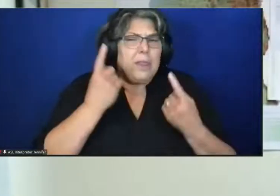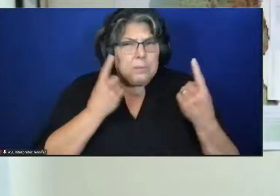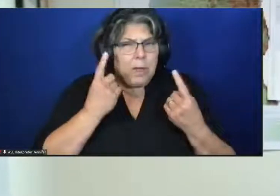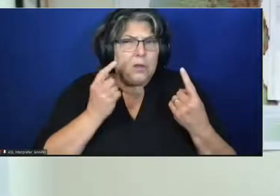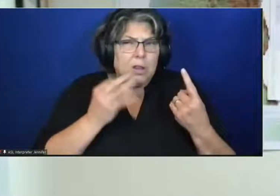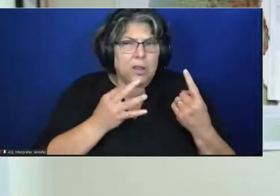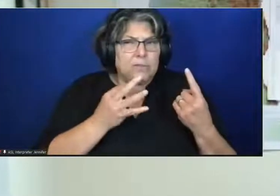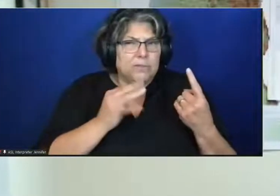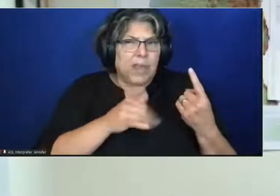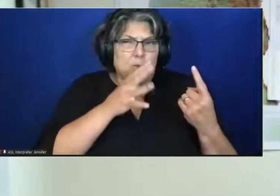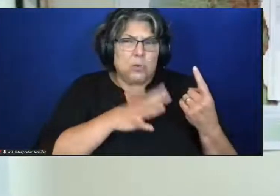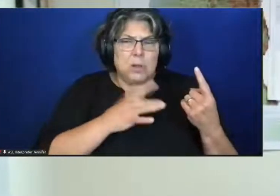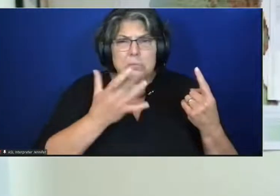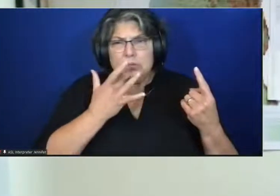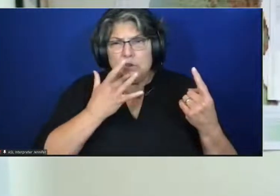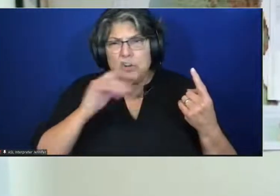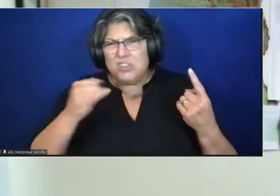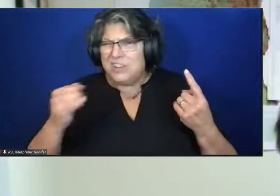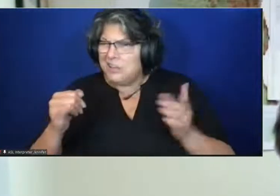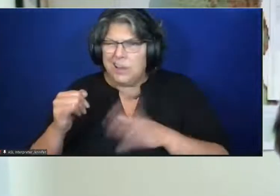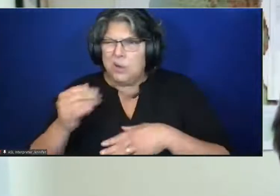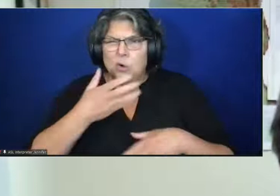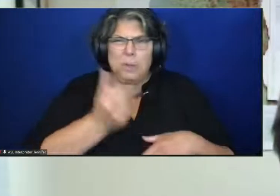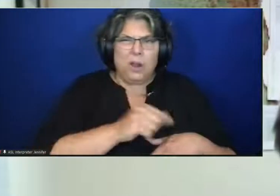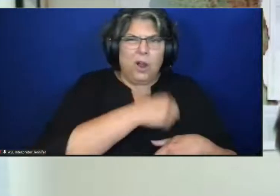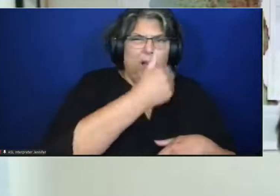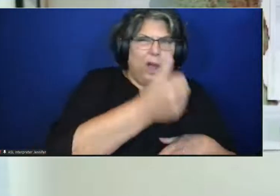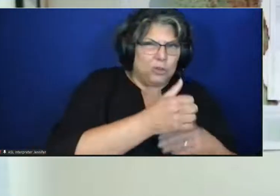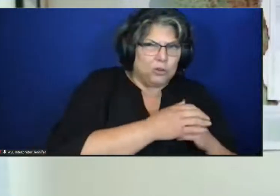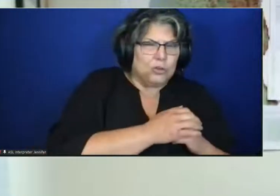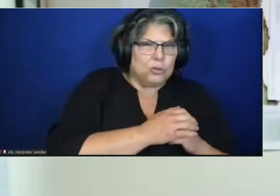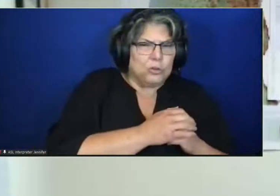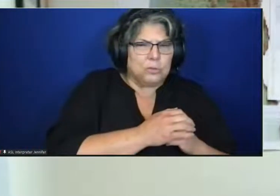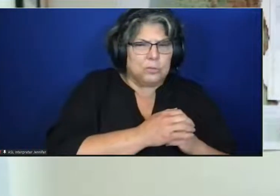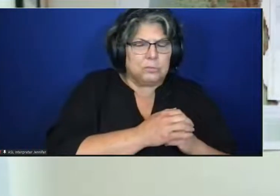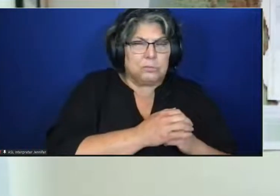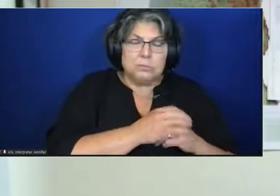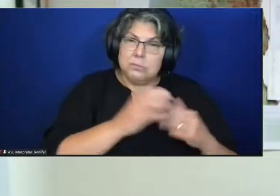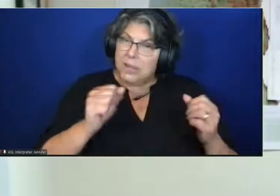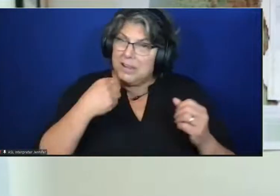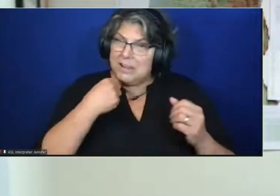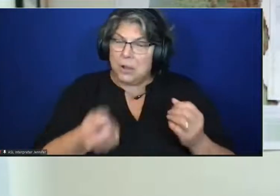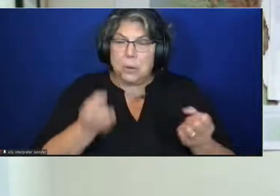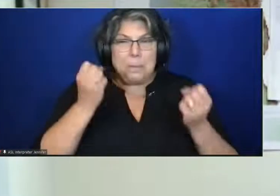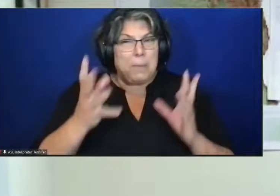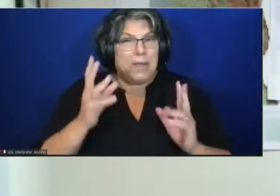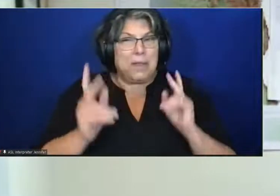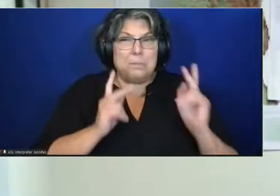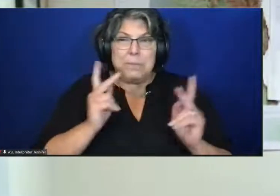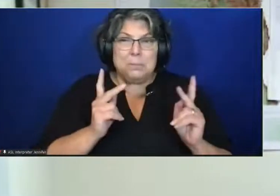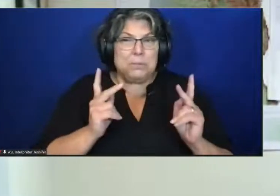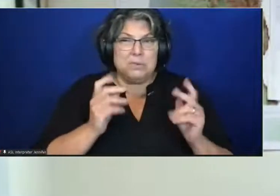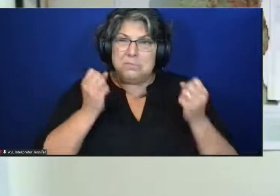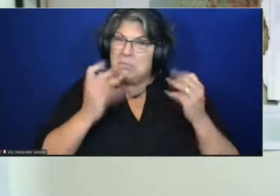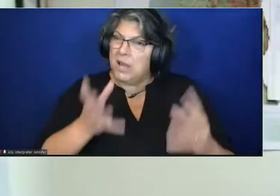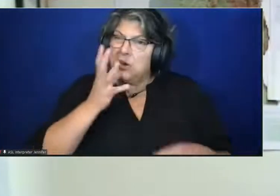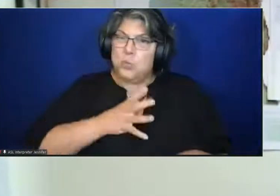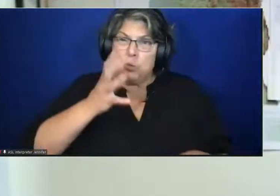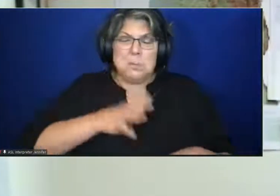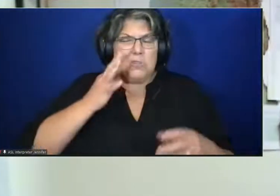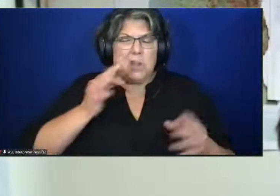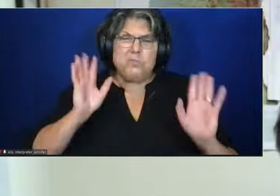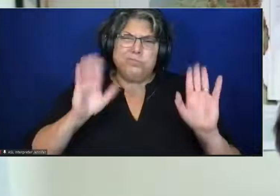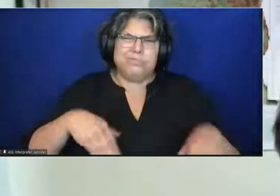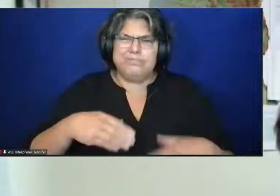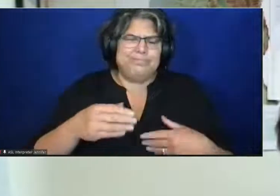would want that vaccine or an alternative. And I can say that many people, including many women, have elected to continue to take the Johnson &